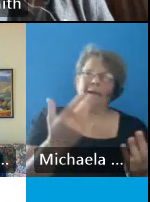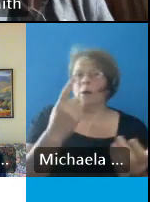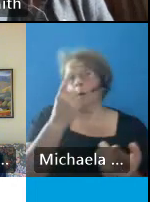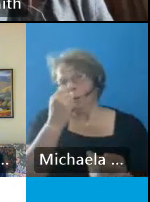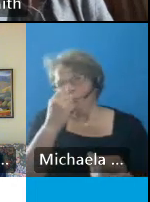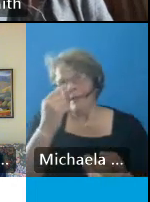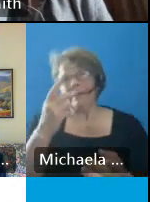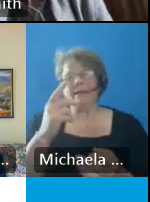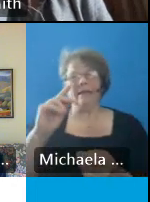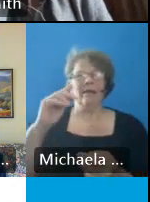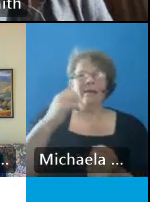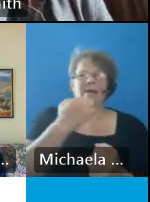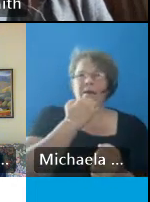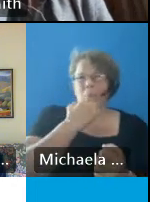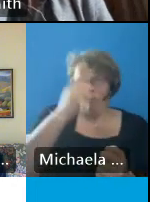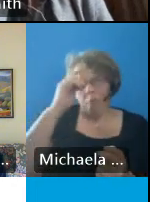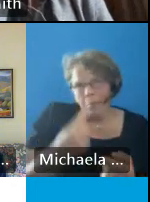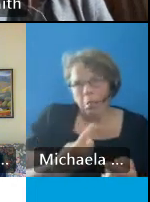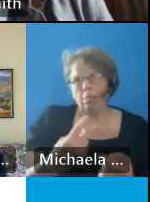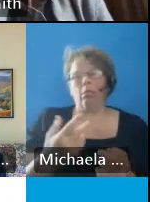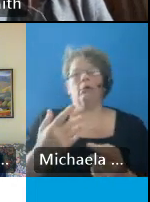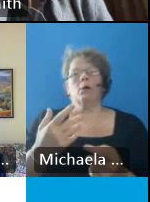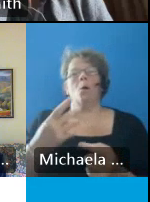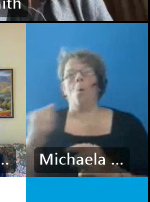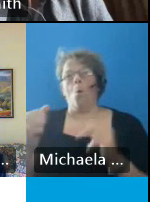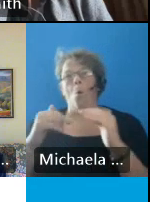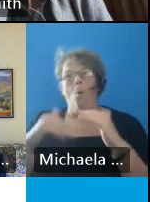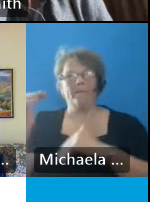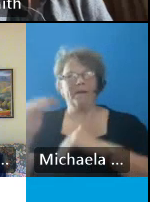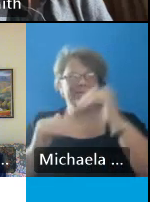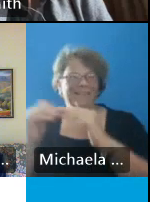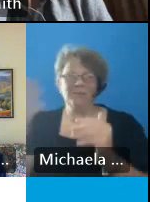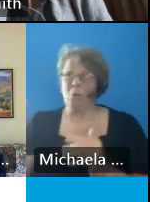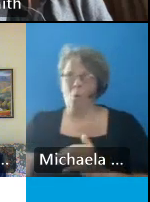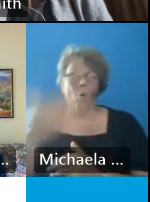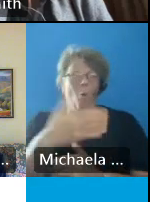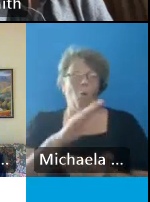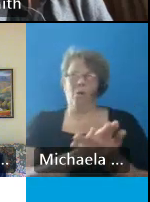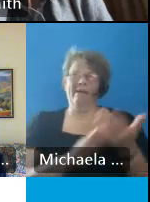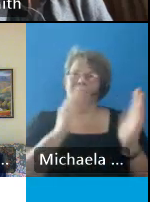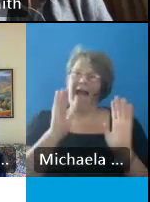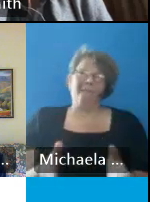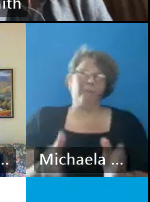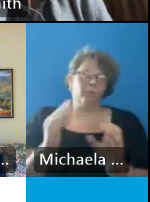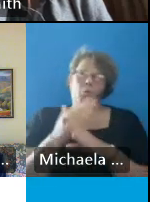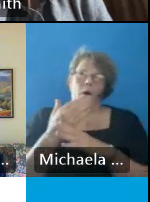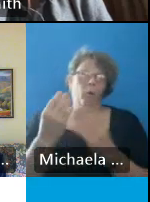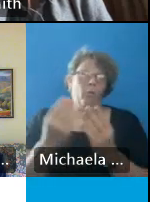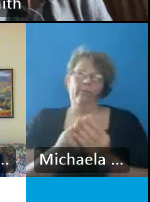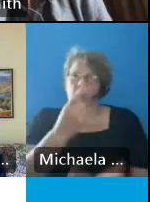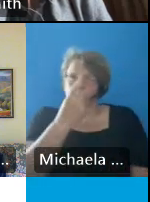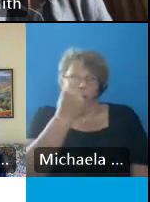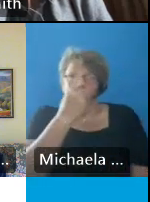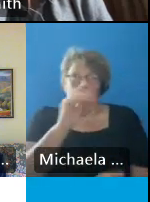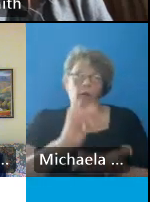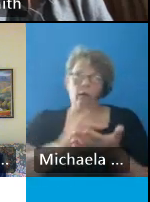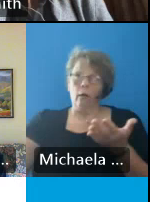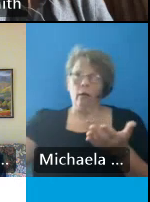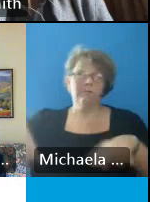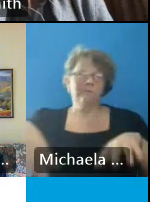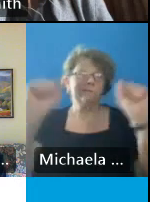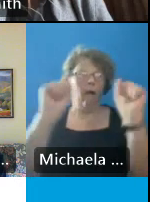even the sort of buildings and estates we've got to house things. So a lot of constraints that we have to also put into the mix, really, and balance with what we